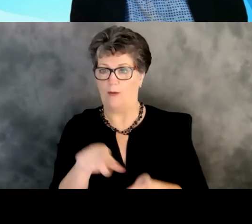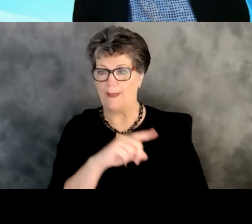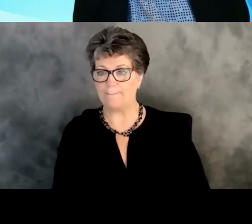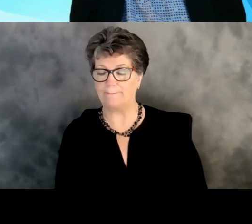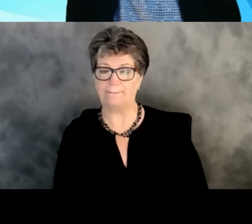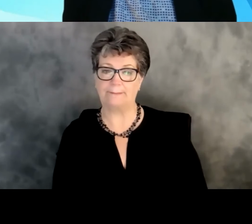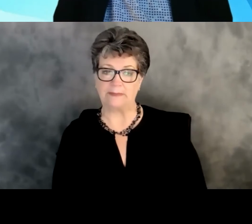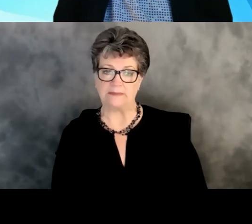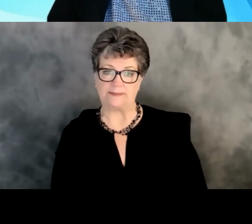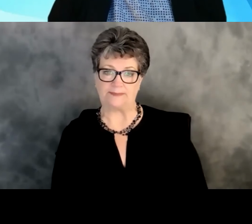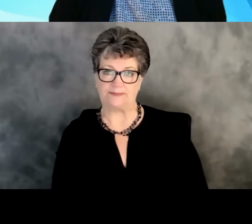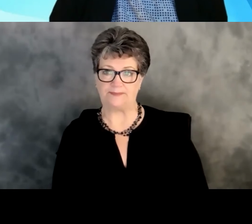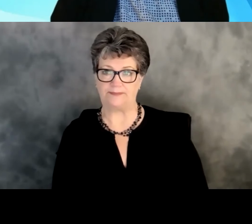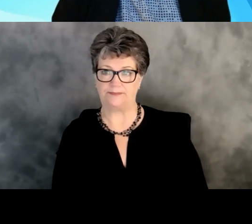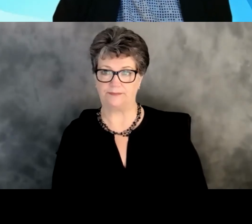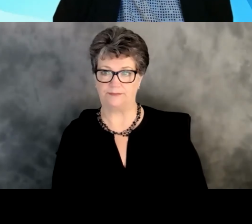that.